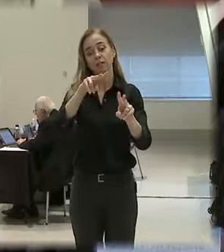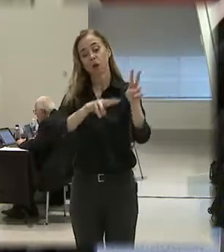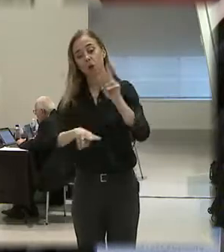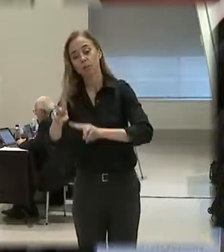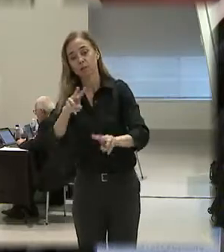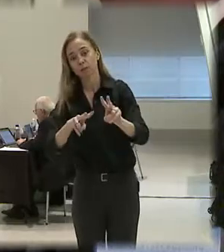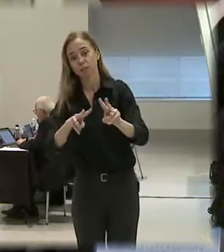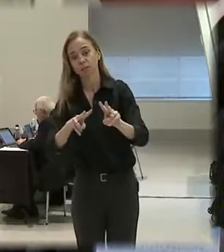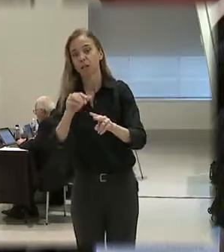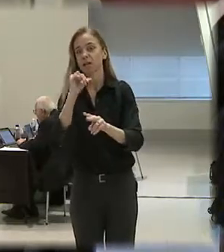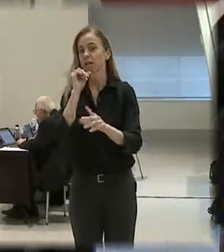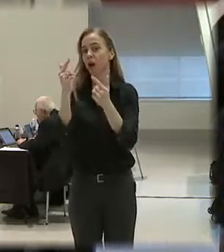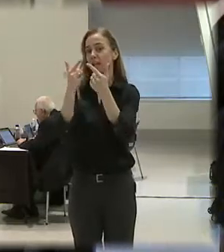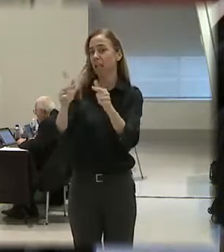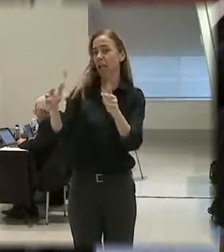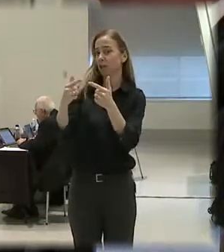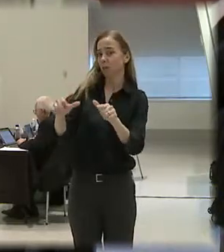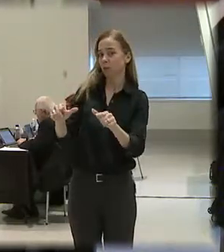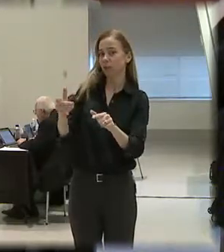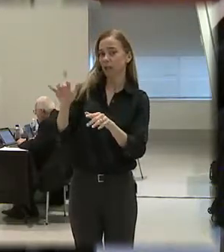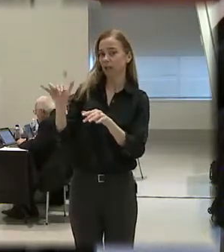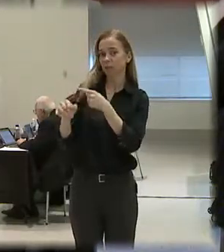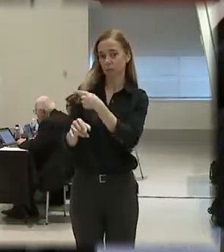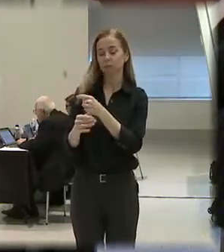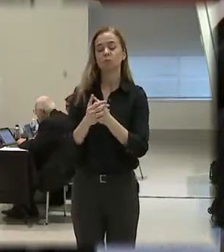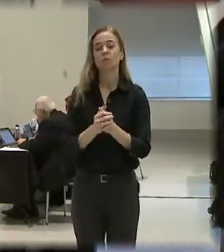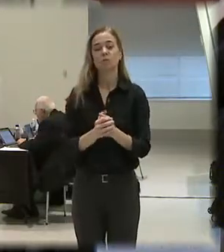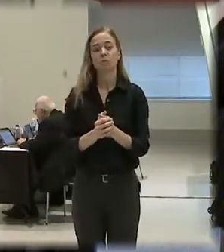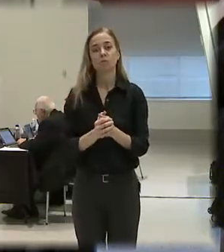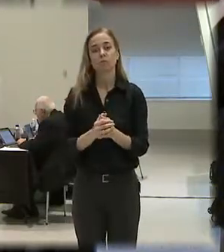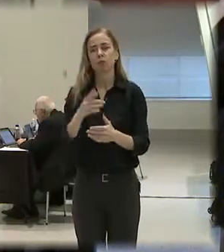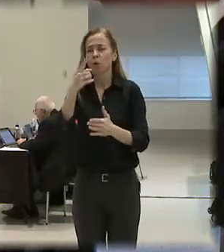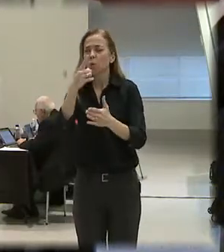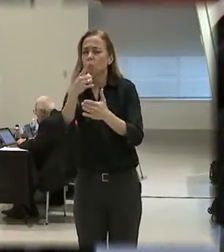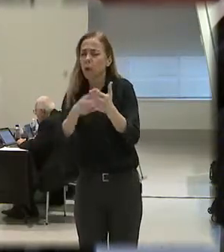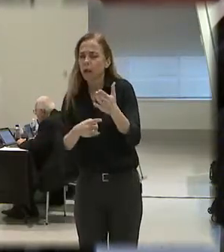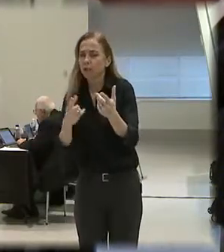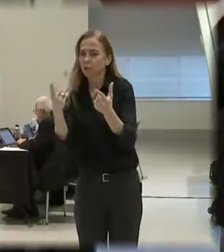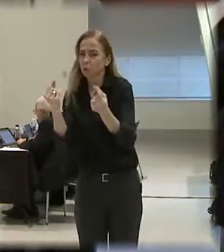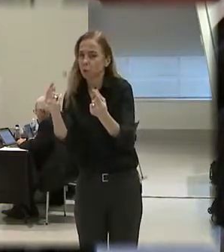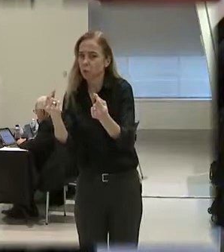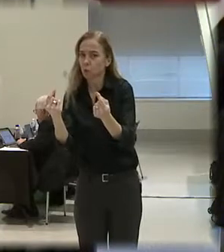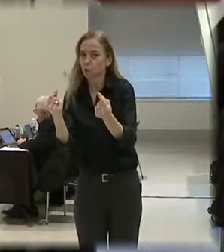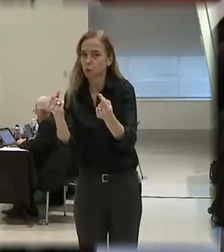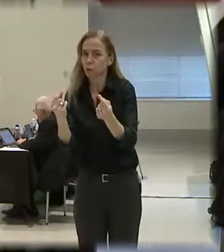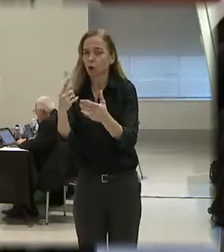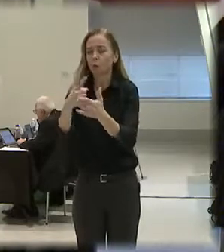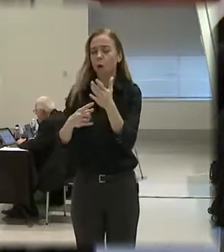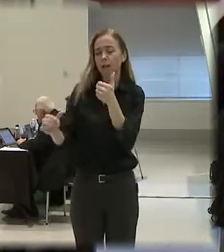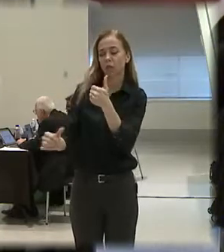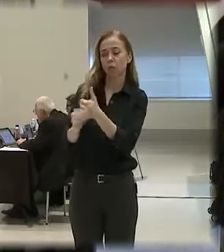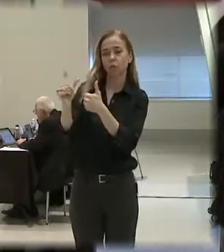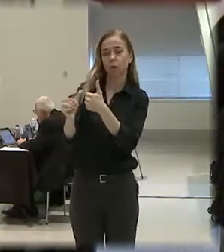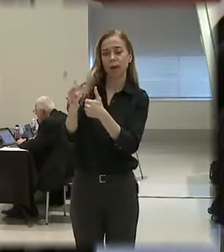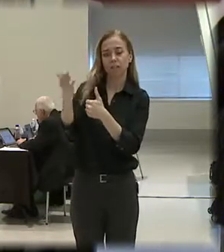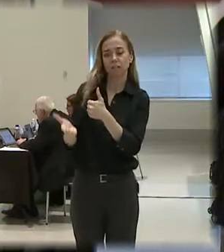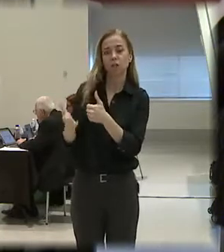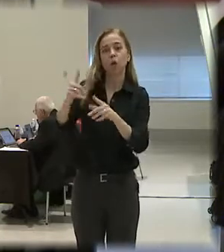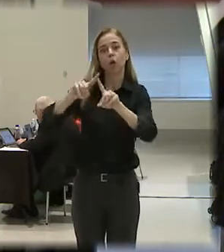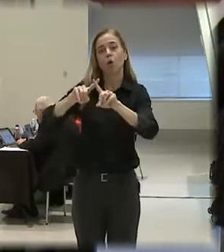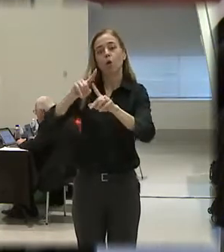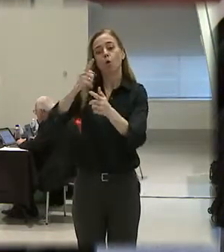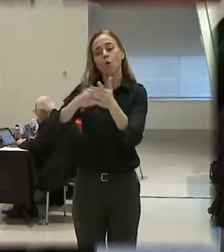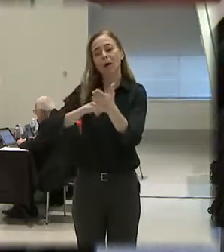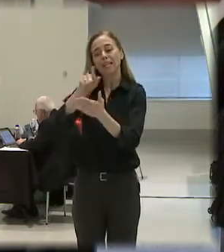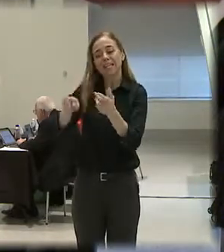not include language that's conclusory. What did this person do that threatened you? What exactly did